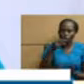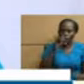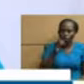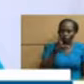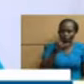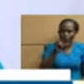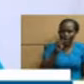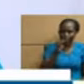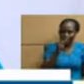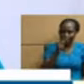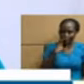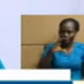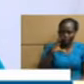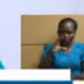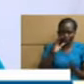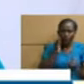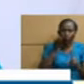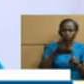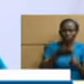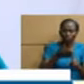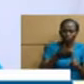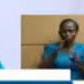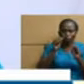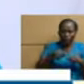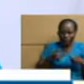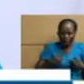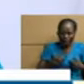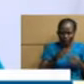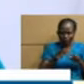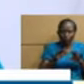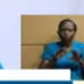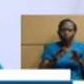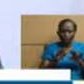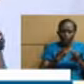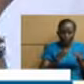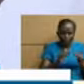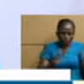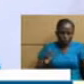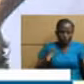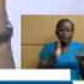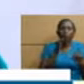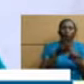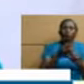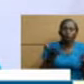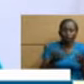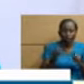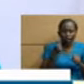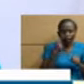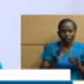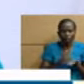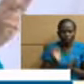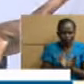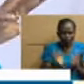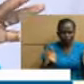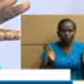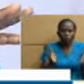social protection, let's get that holistic approach, and we look at things in a more universal manner,